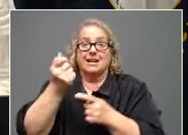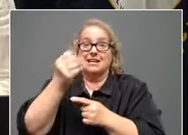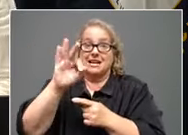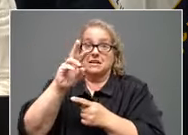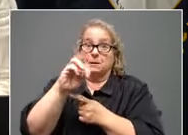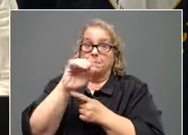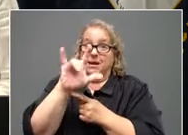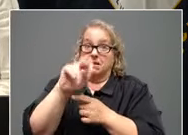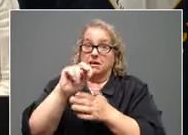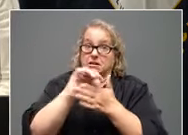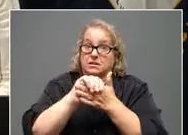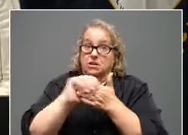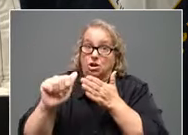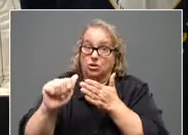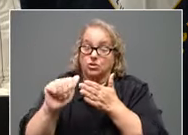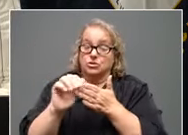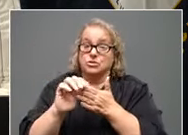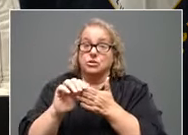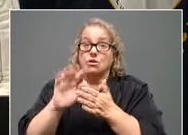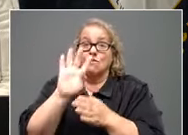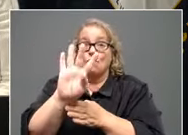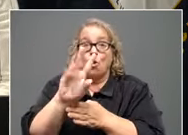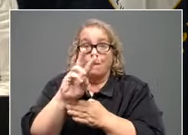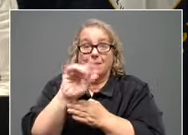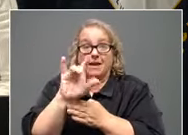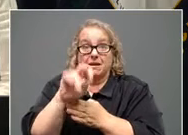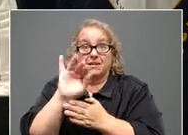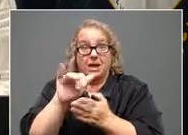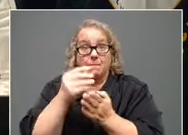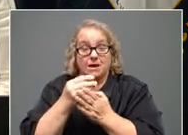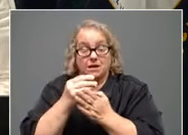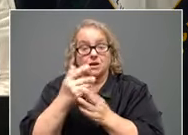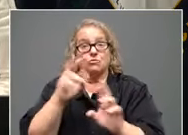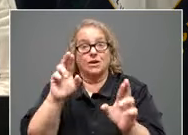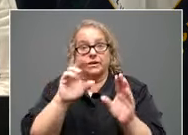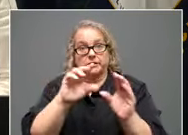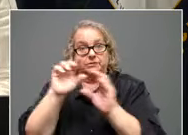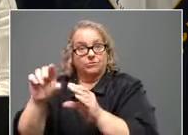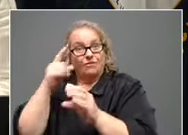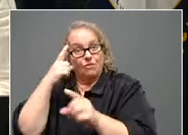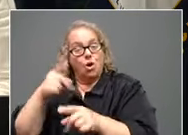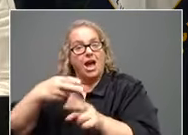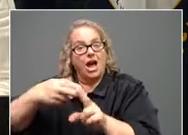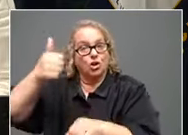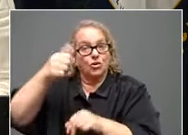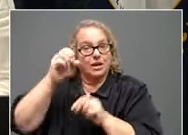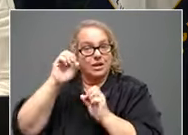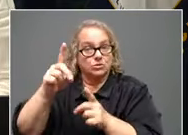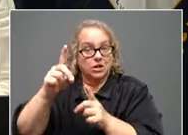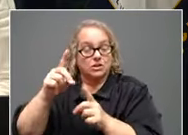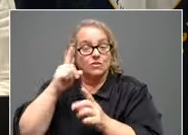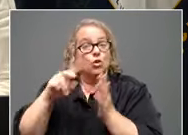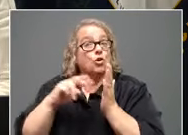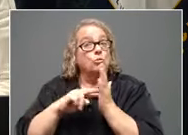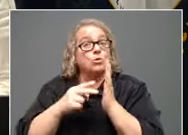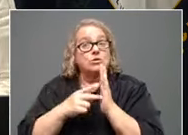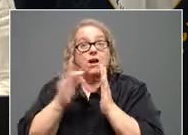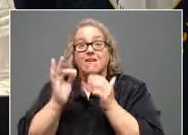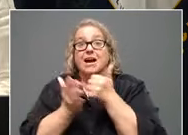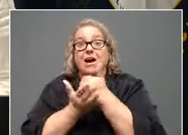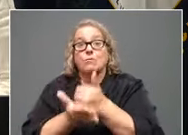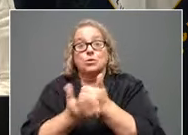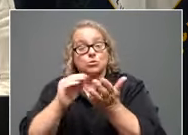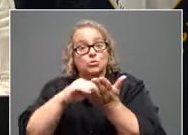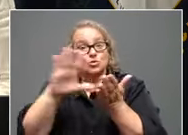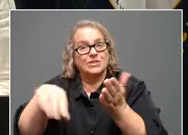million, $4 million of that has been earmarked for higher education for the purpose of assisting students in